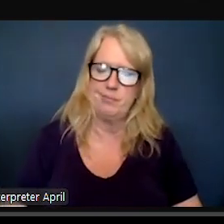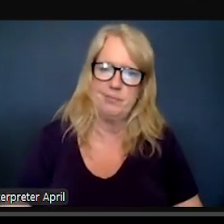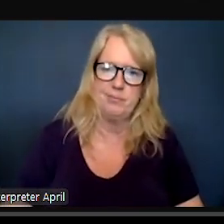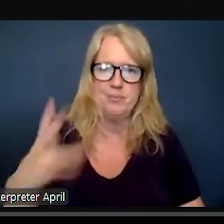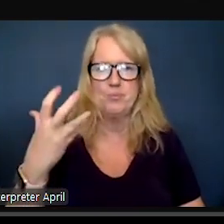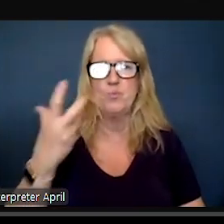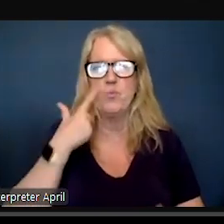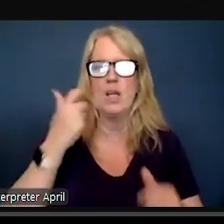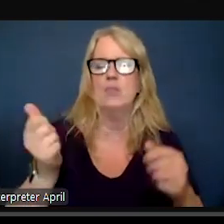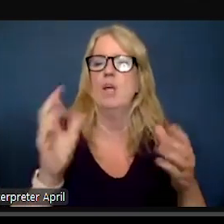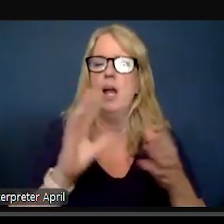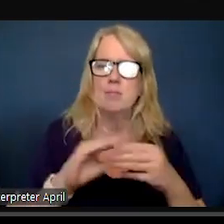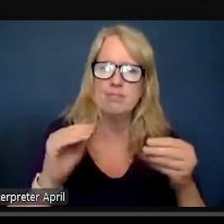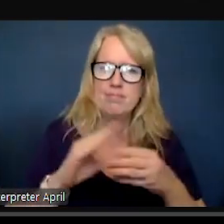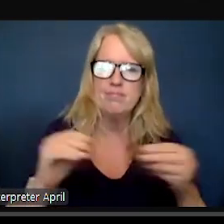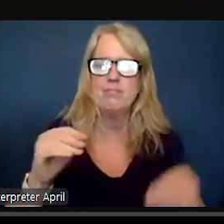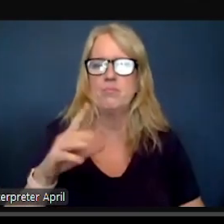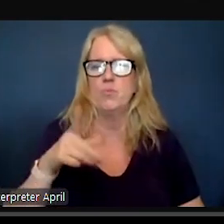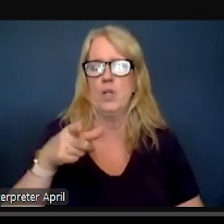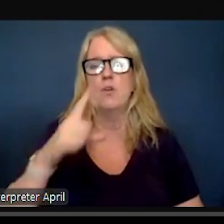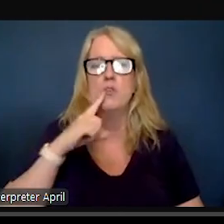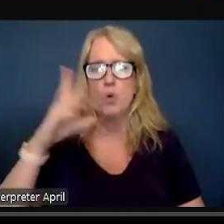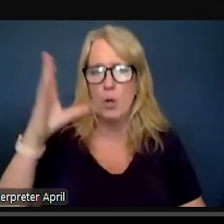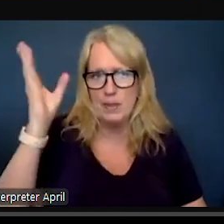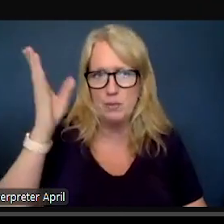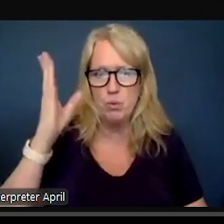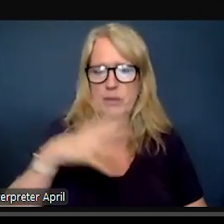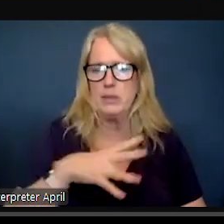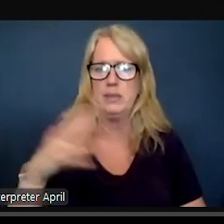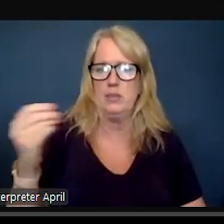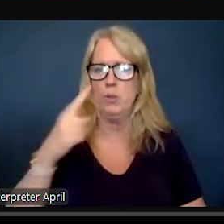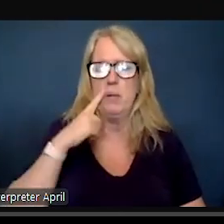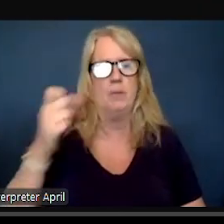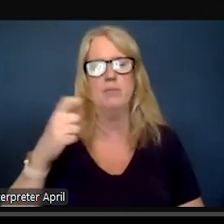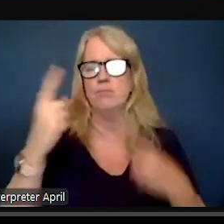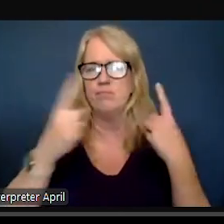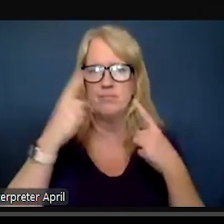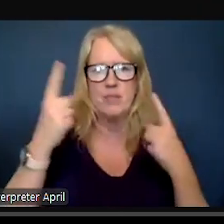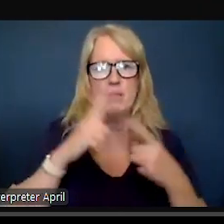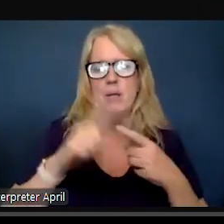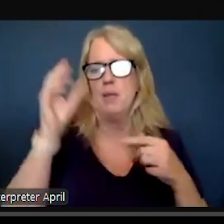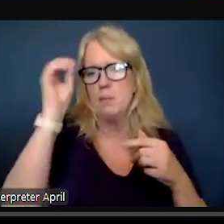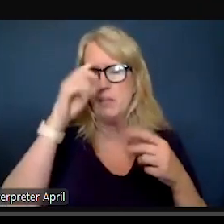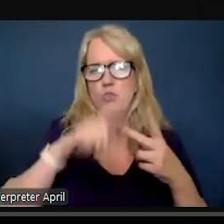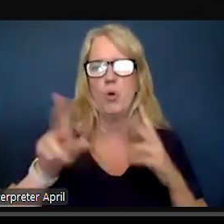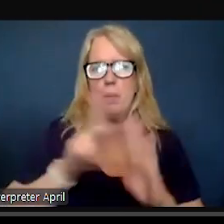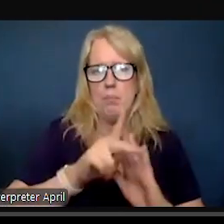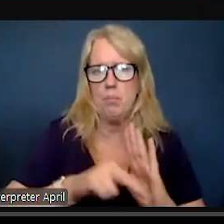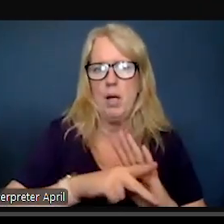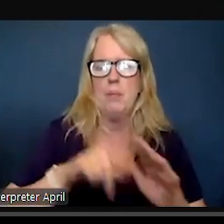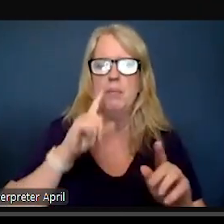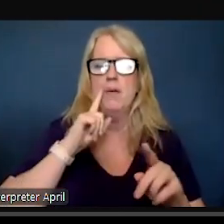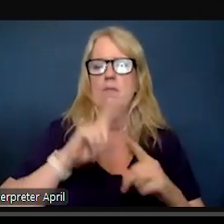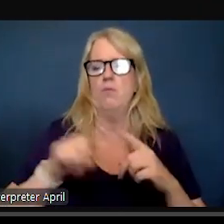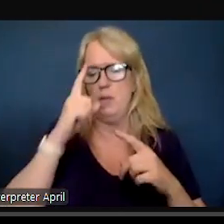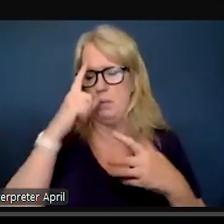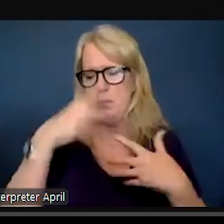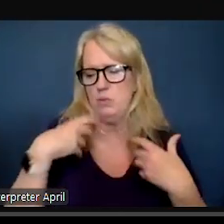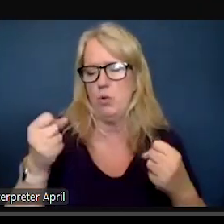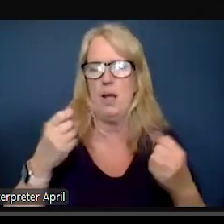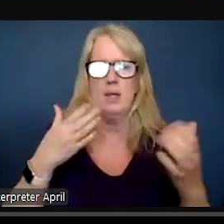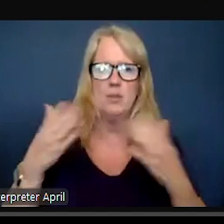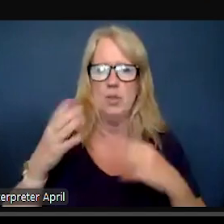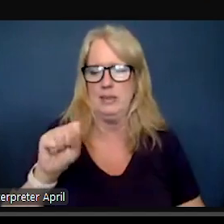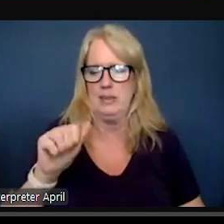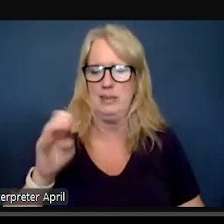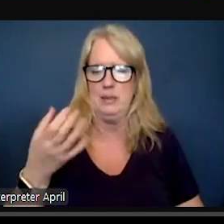Quick disclaimer that in this presentation, we're not reflecting the views, opinions, or policies of the Center for Mental Health Services,